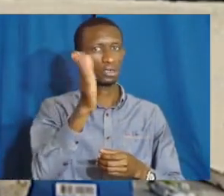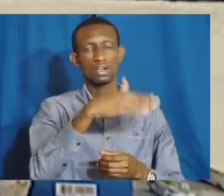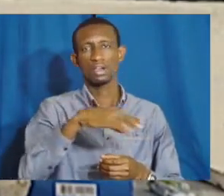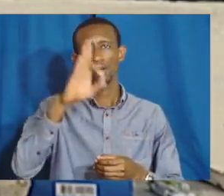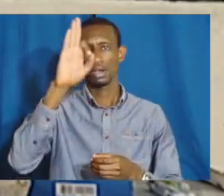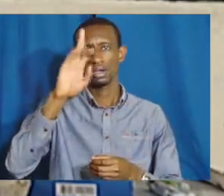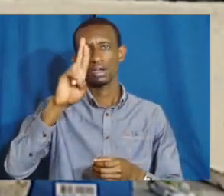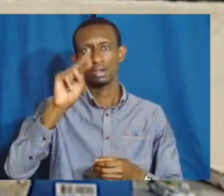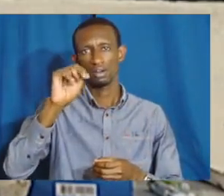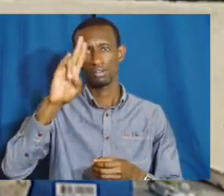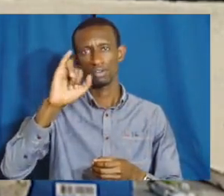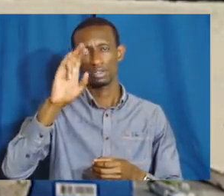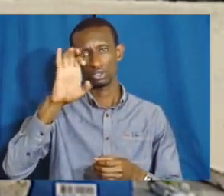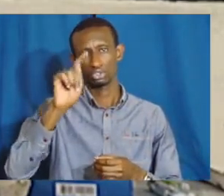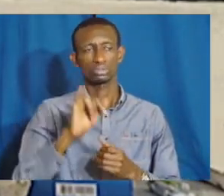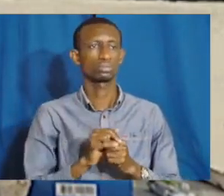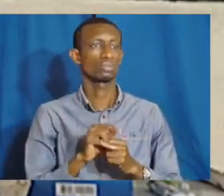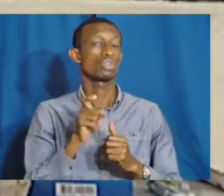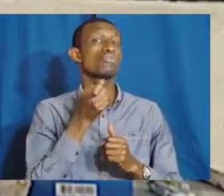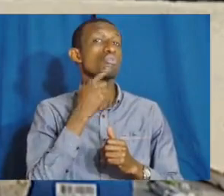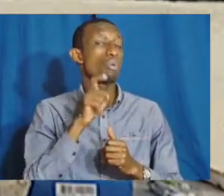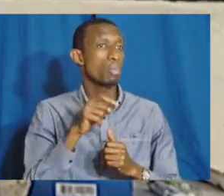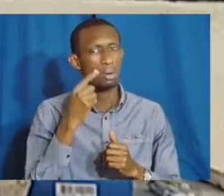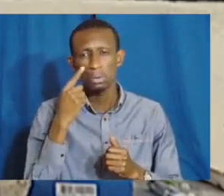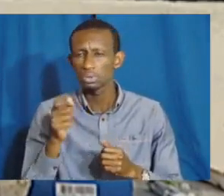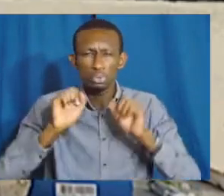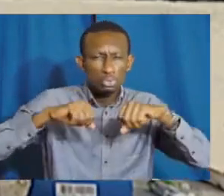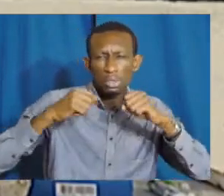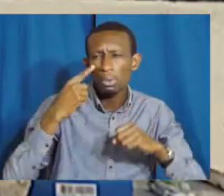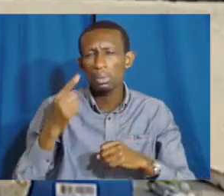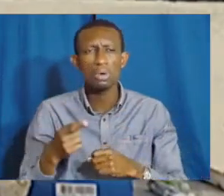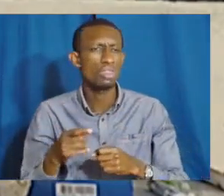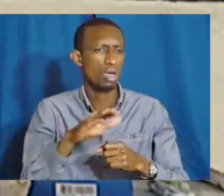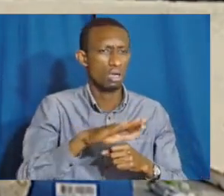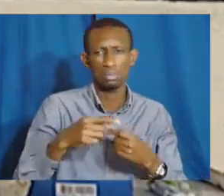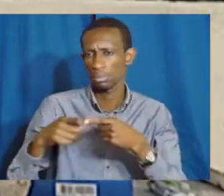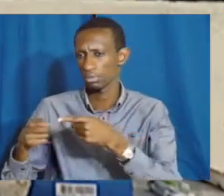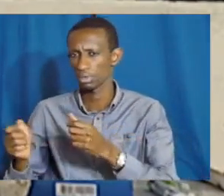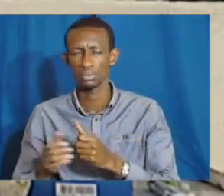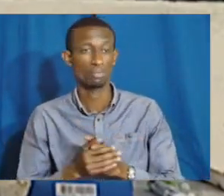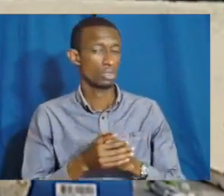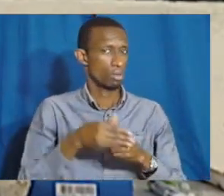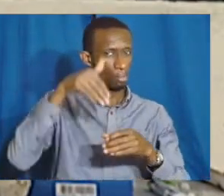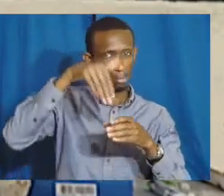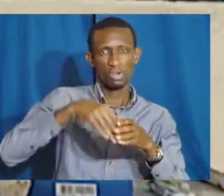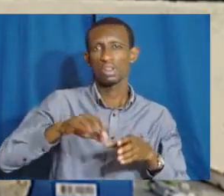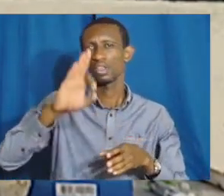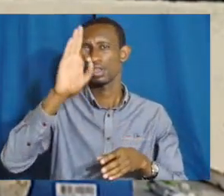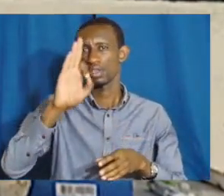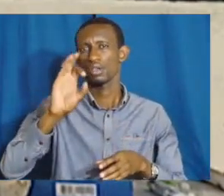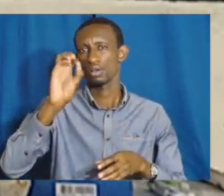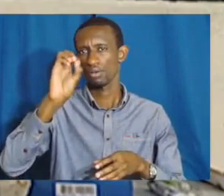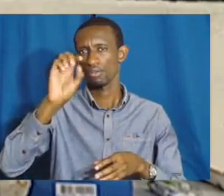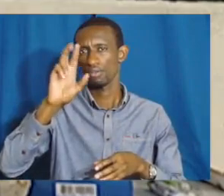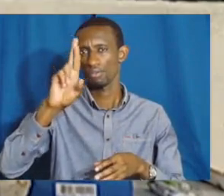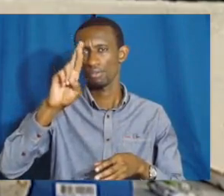you may find it written in different forms. We have at least 3 forms of writing a